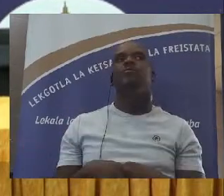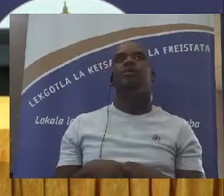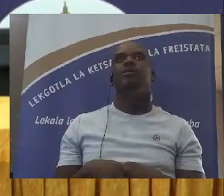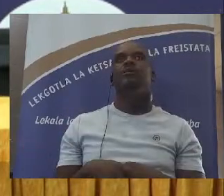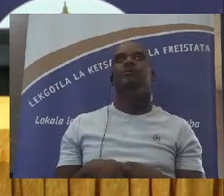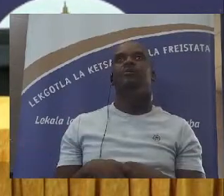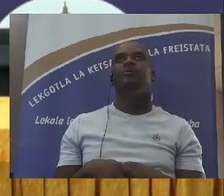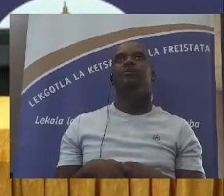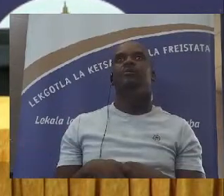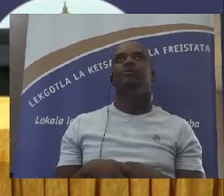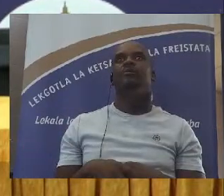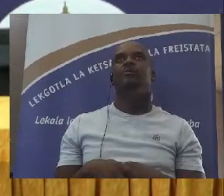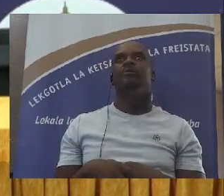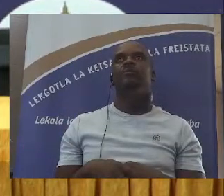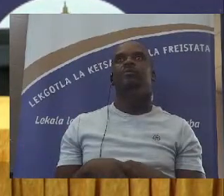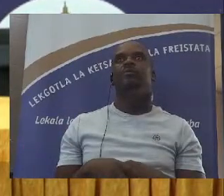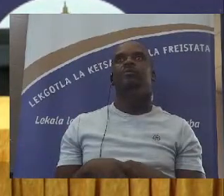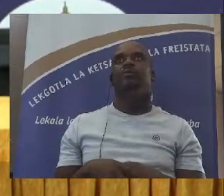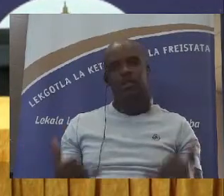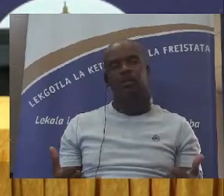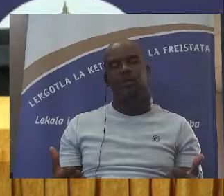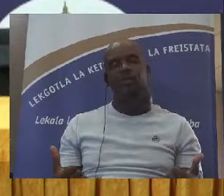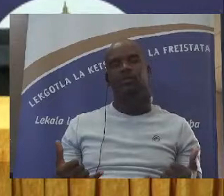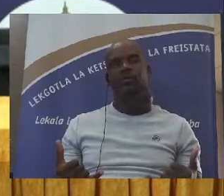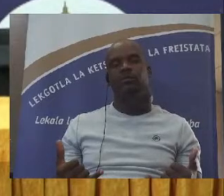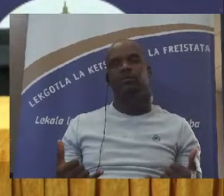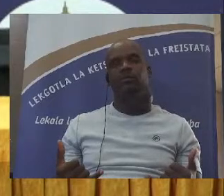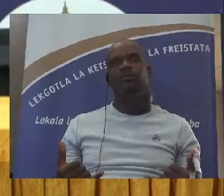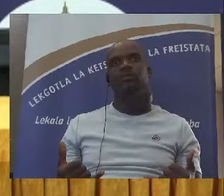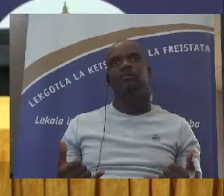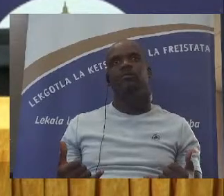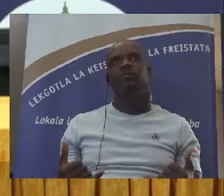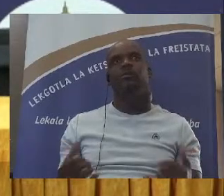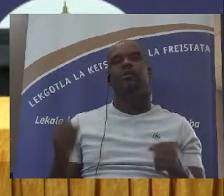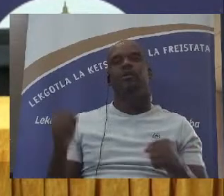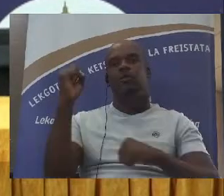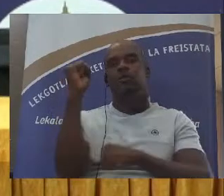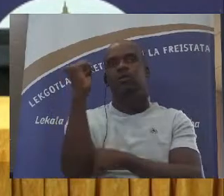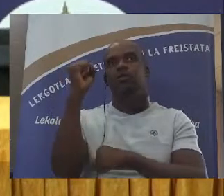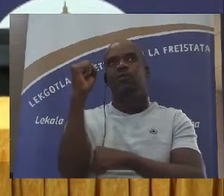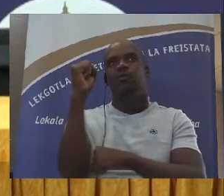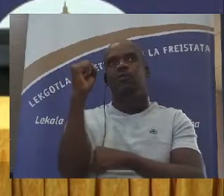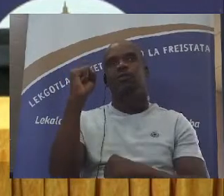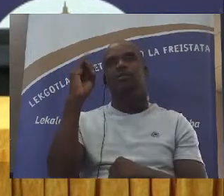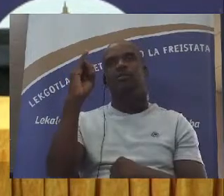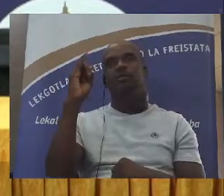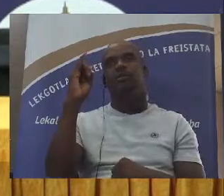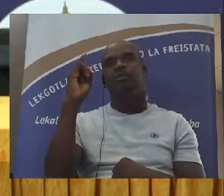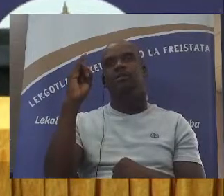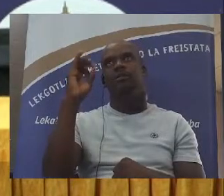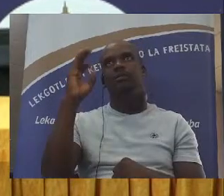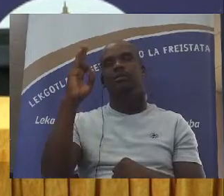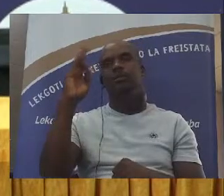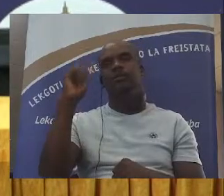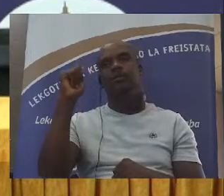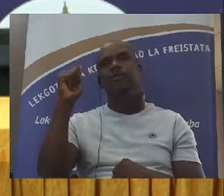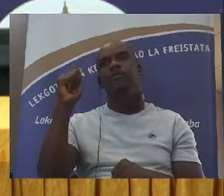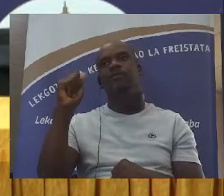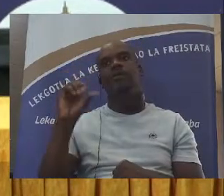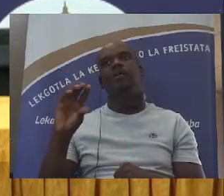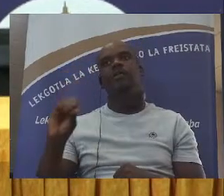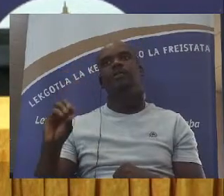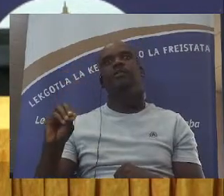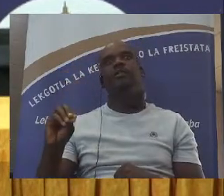So currently we do have SEFA, we refer to it because it's small enterprise finance, we talk about SEFA. We